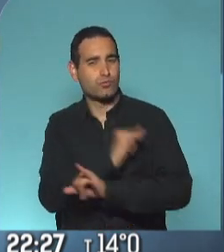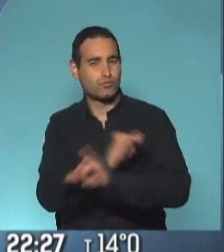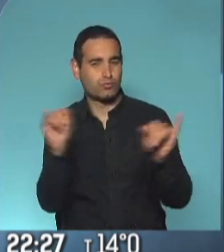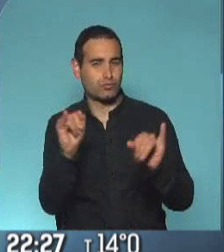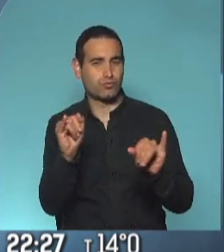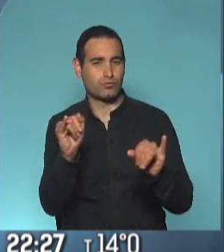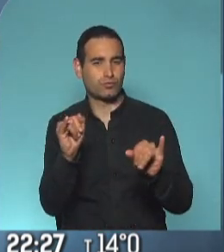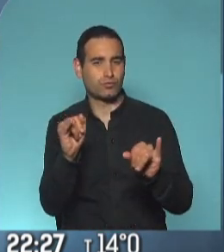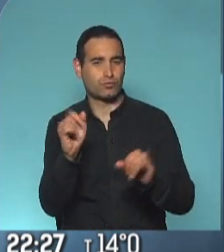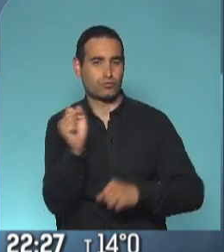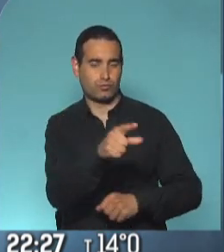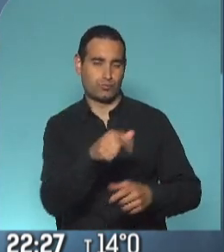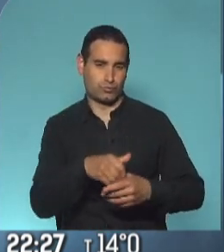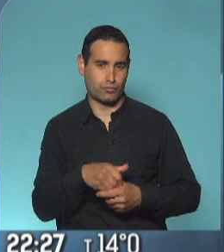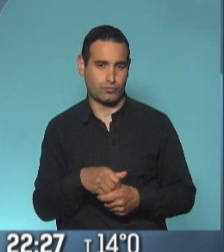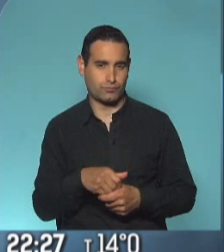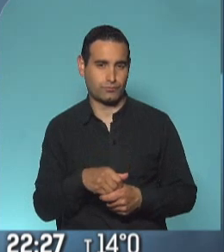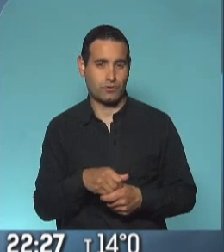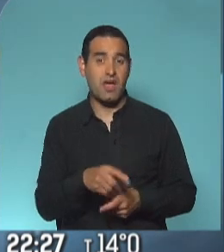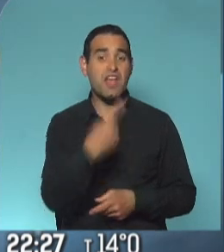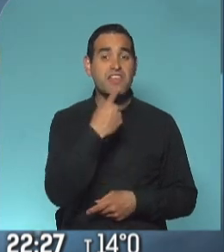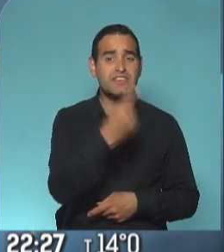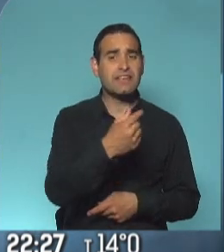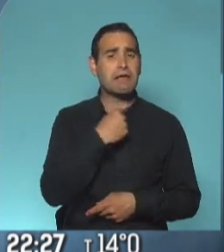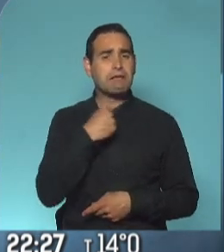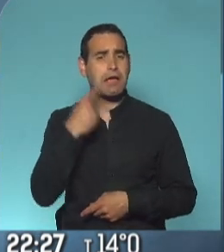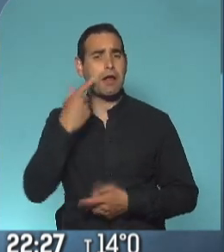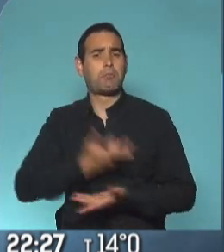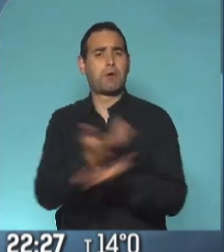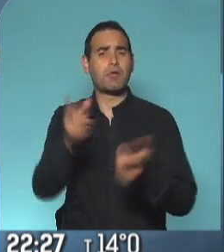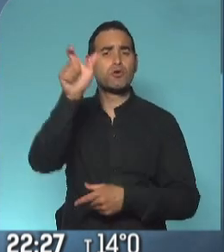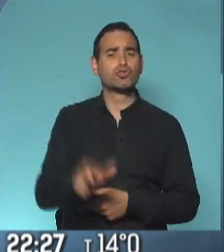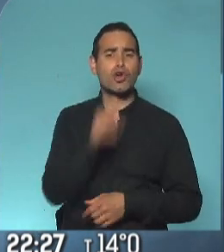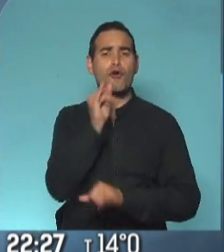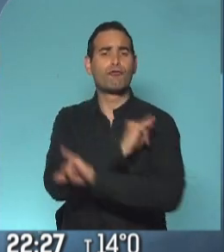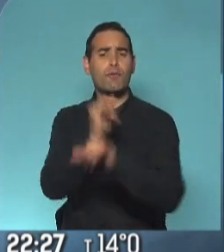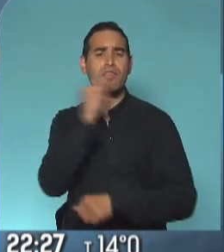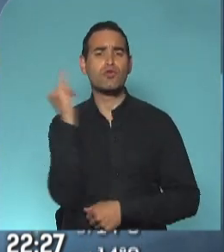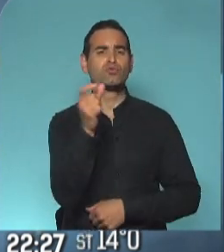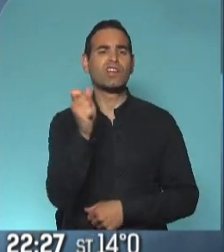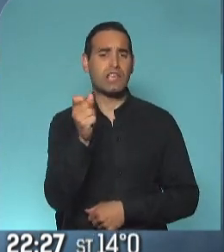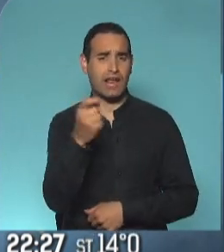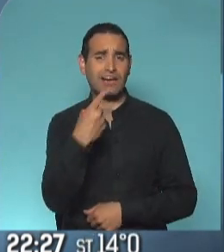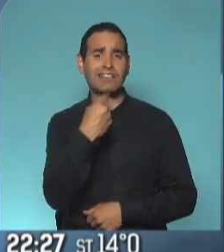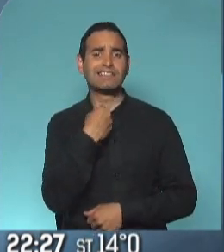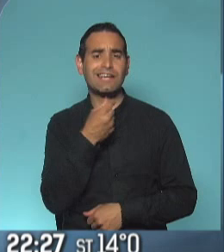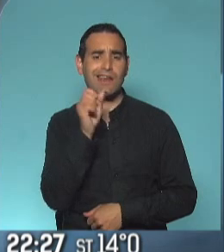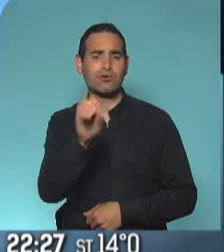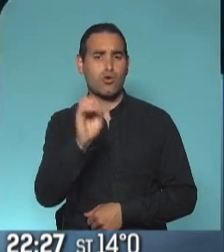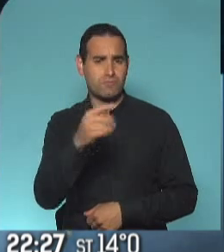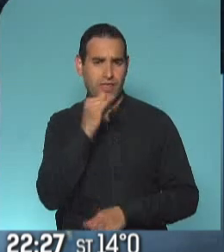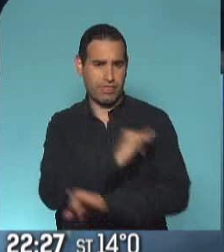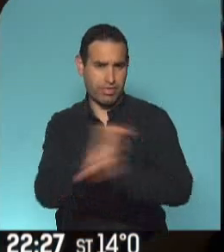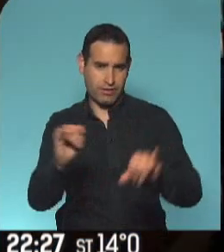how dangerous his statements are when he says he wants to expose who the whistleblower is and those who may have given the whistleblower